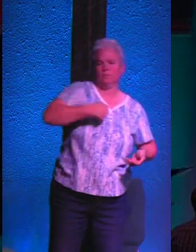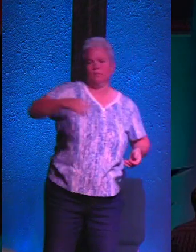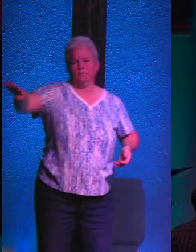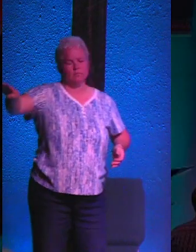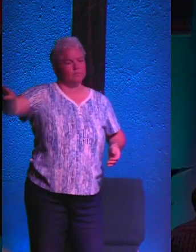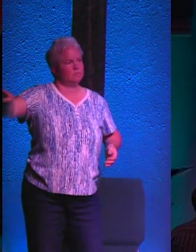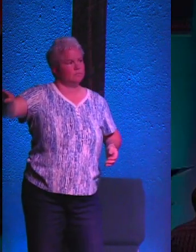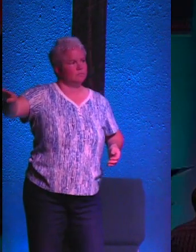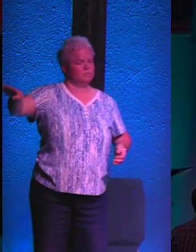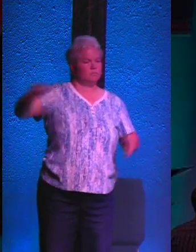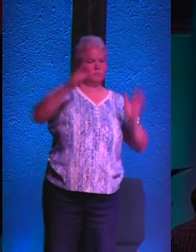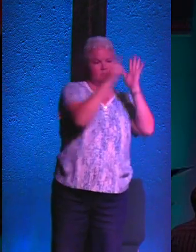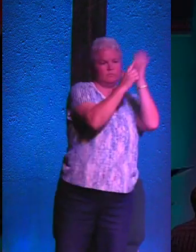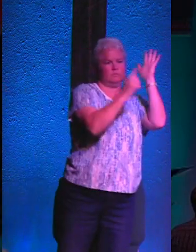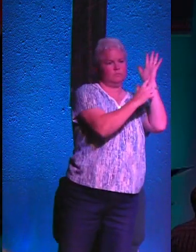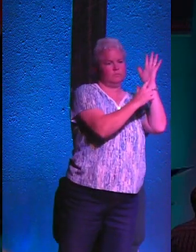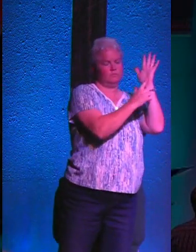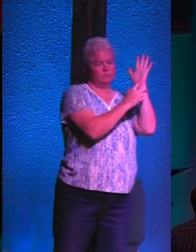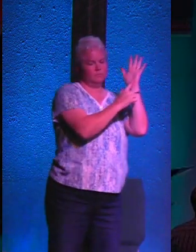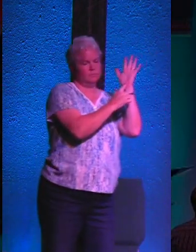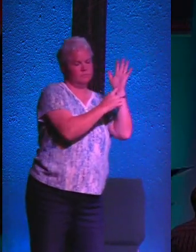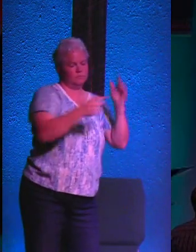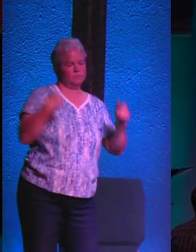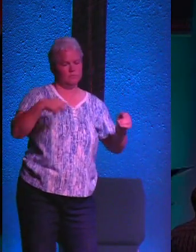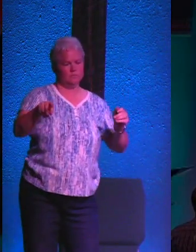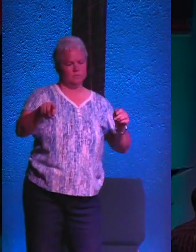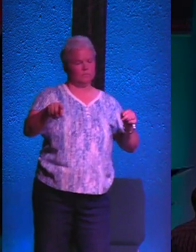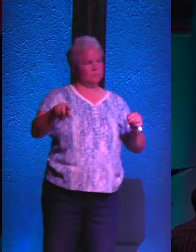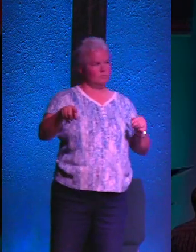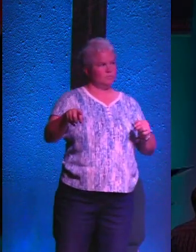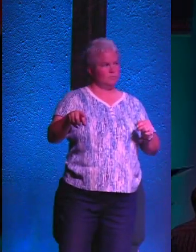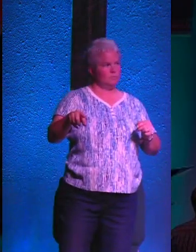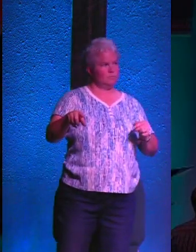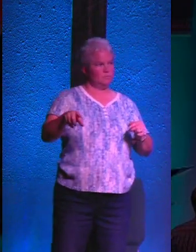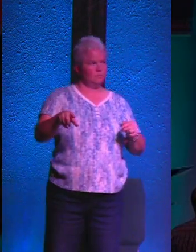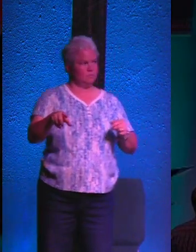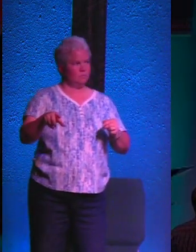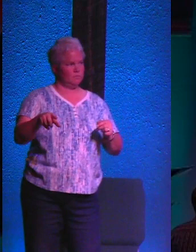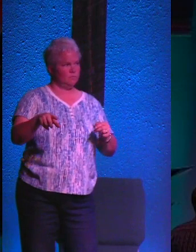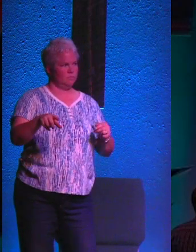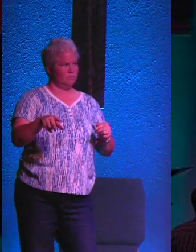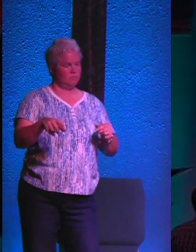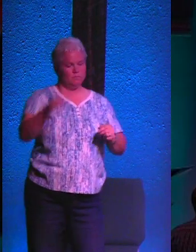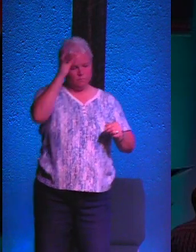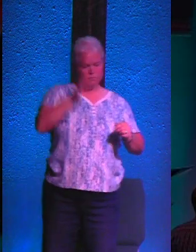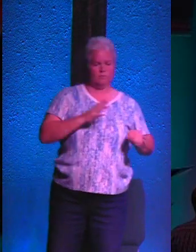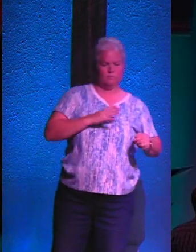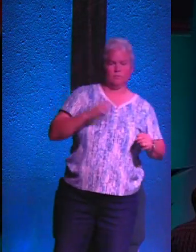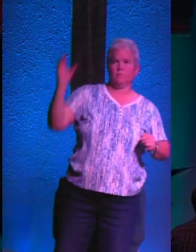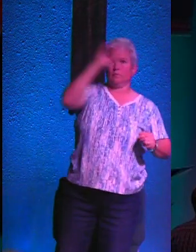all the legalistic religious baggage that man seeks